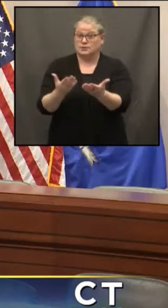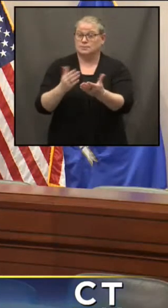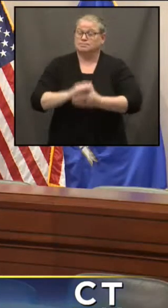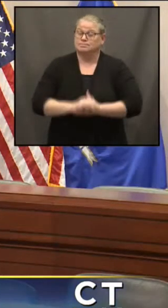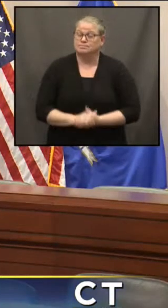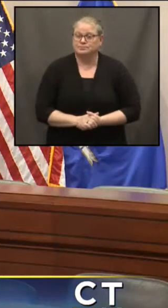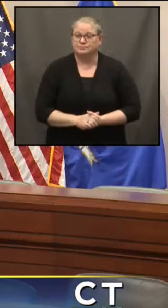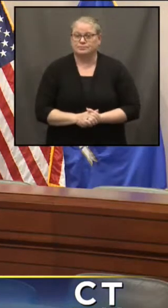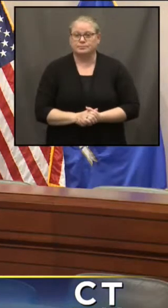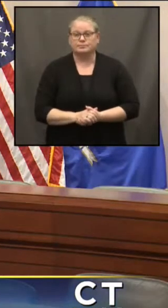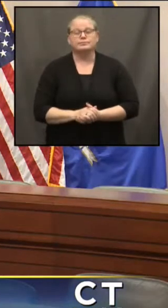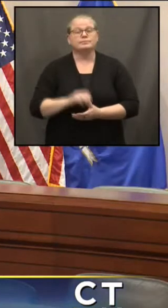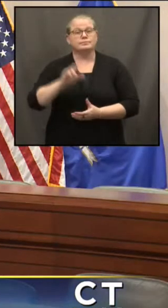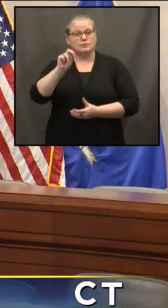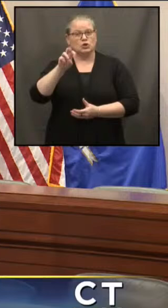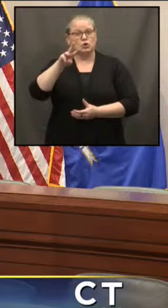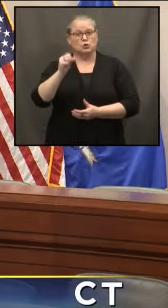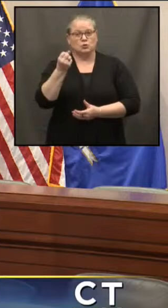News 12 Connecticut.